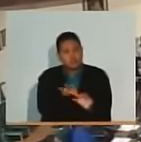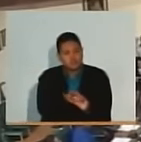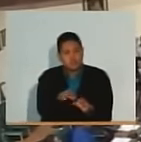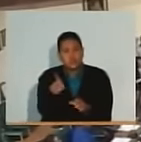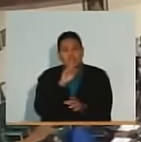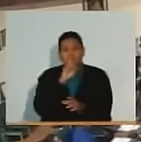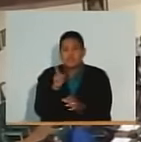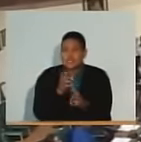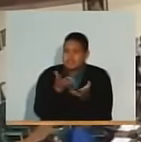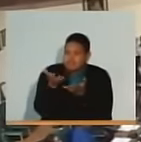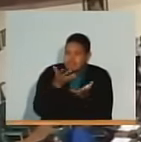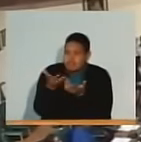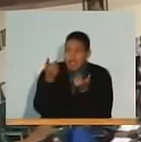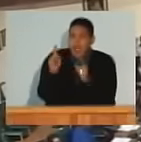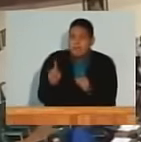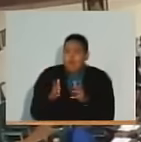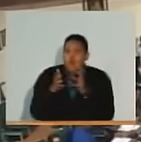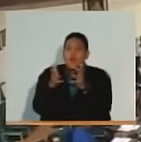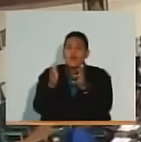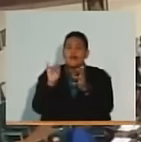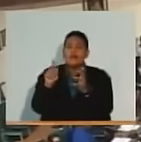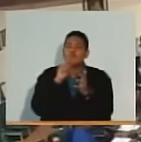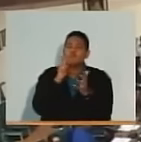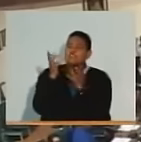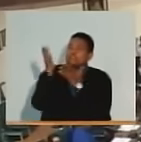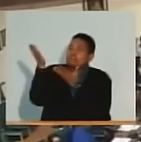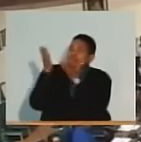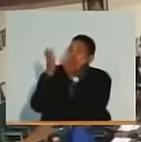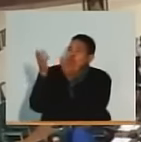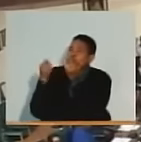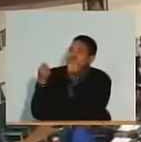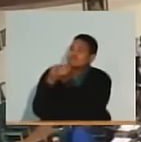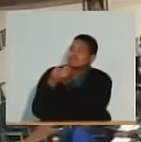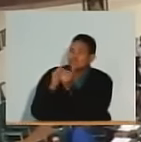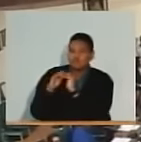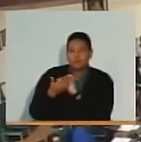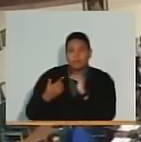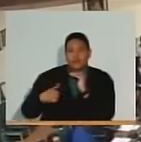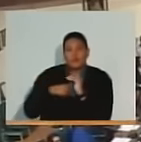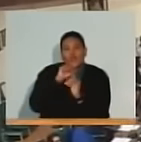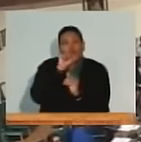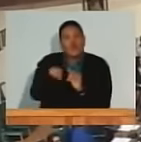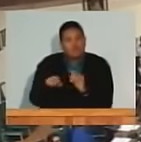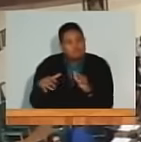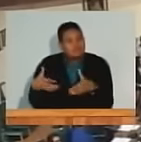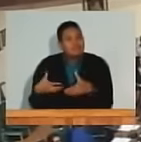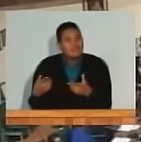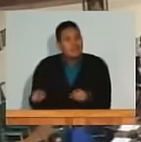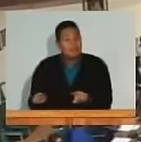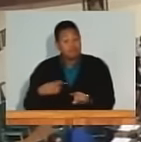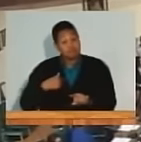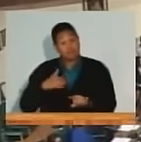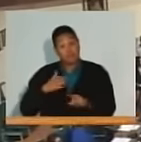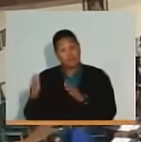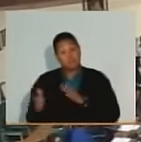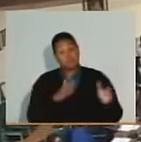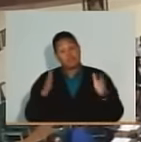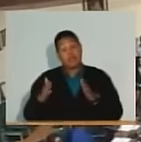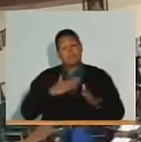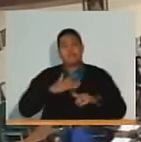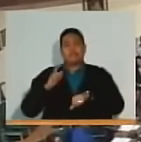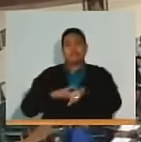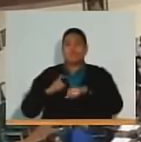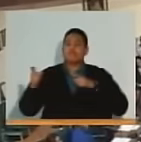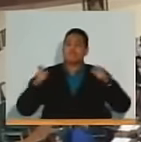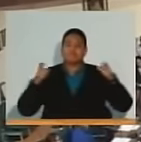are delivered in a manner that serves this Jamaica land we love. It is my intention that my tenure